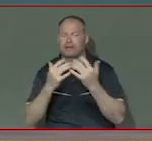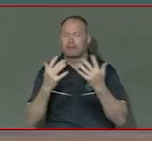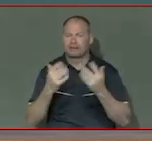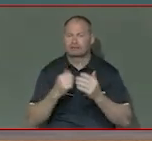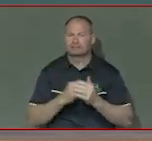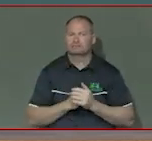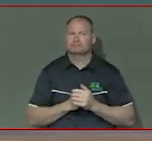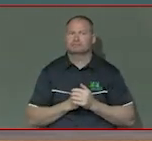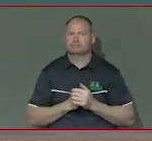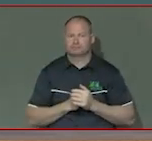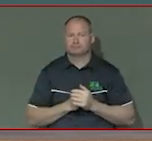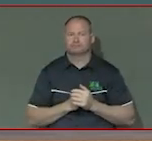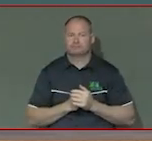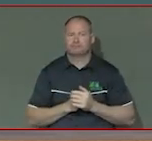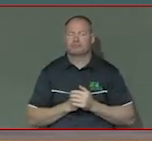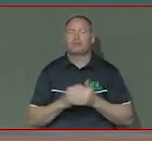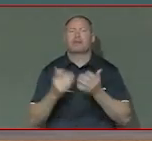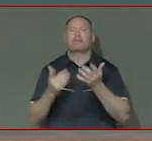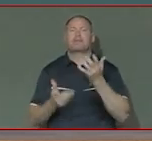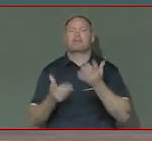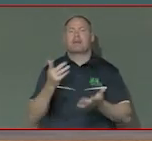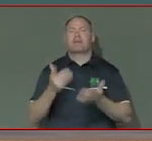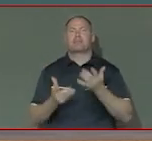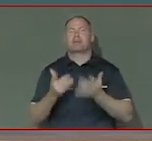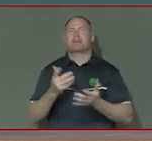say you had